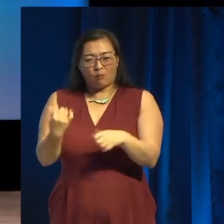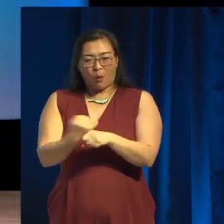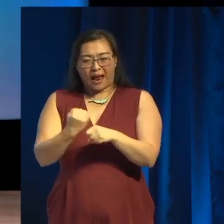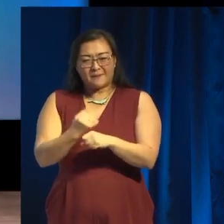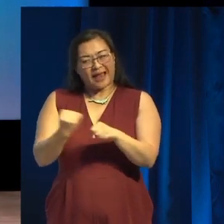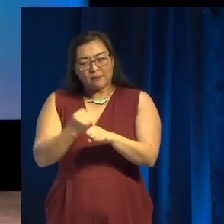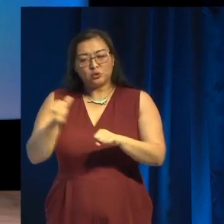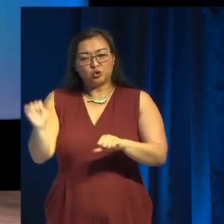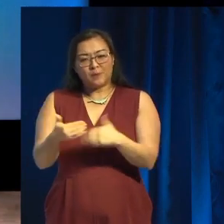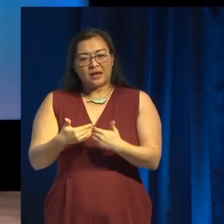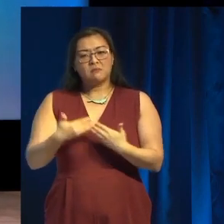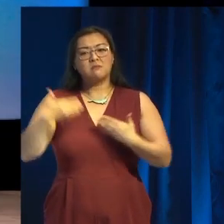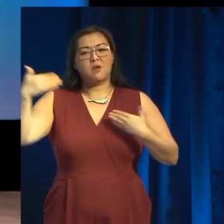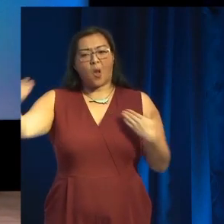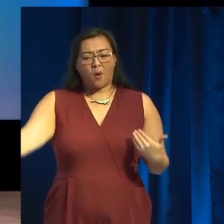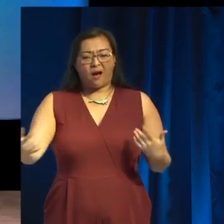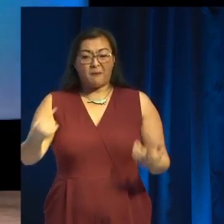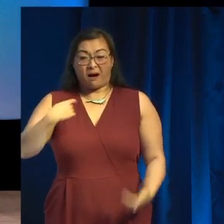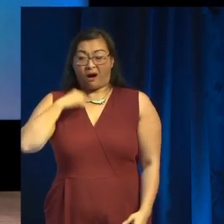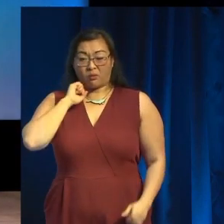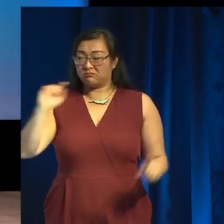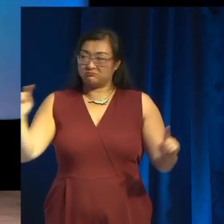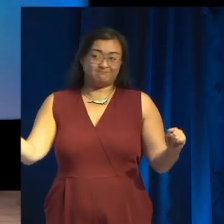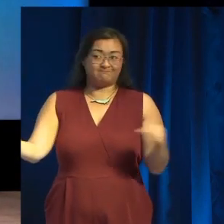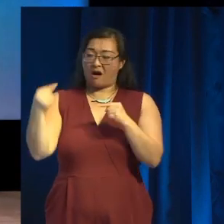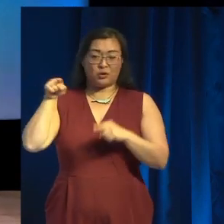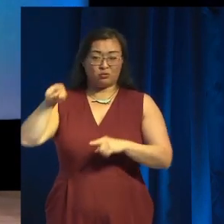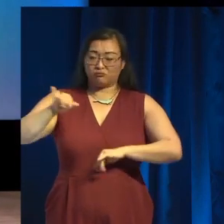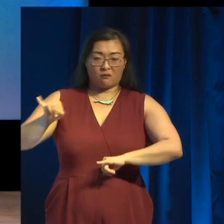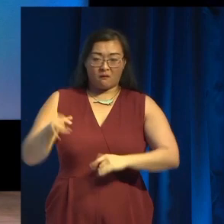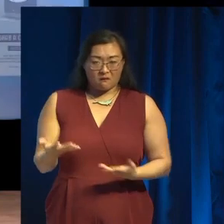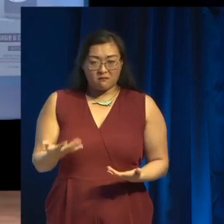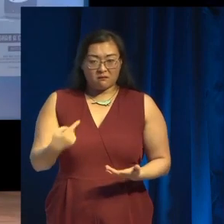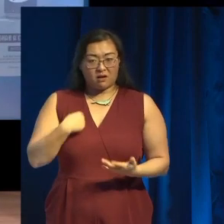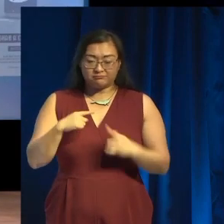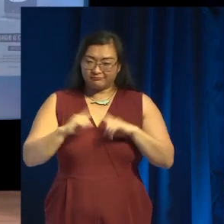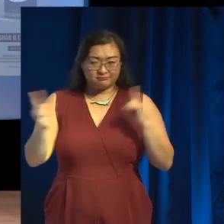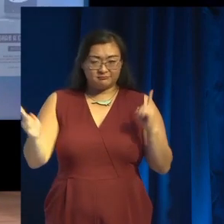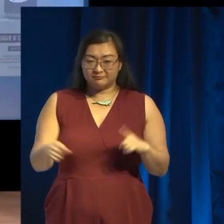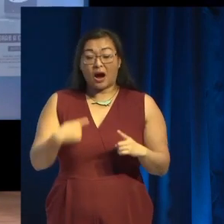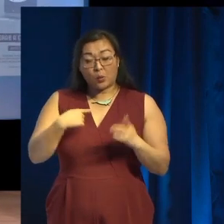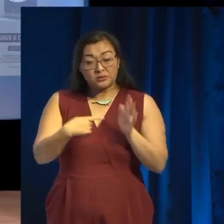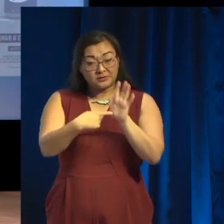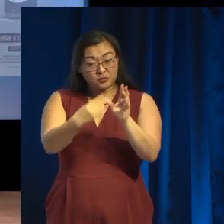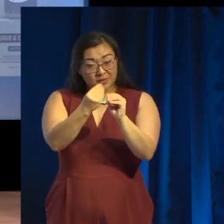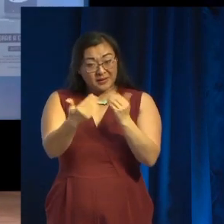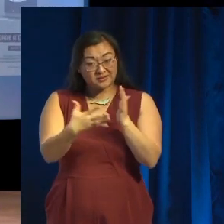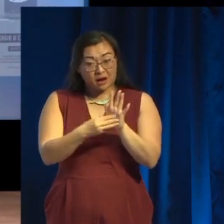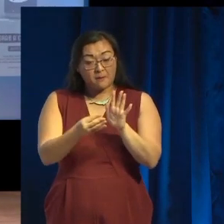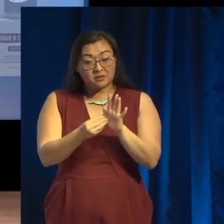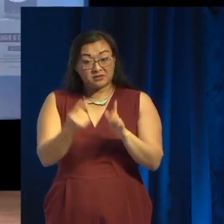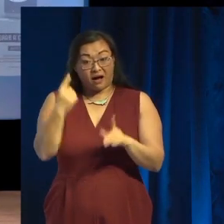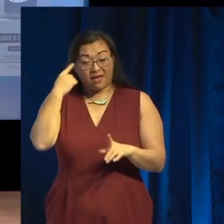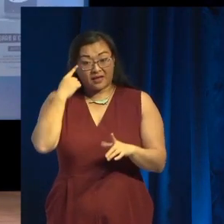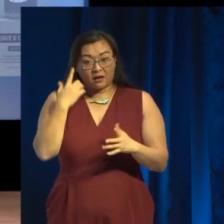violently argue against that. And I want to show a couple of examples of games that I believe are very much